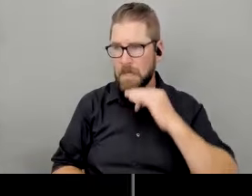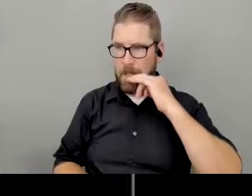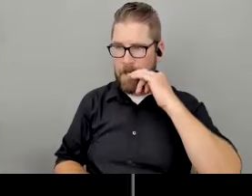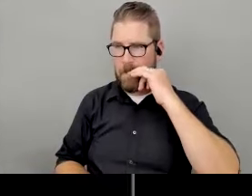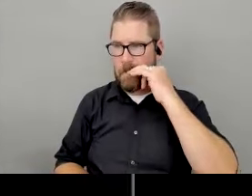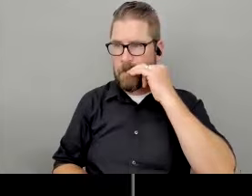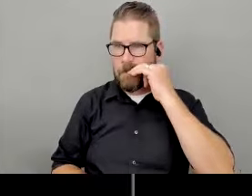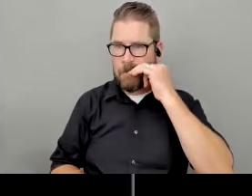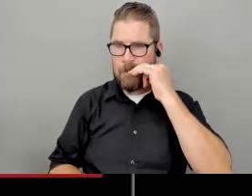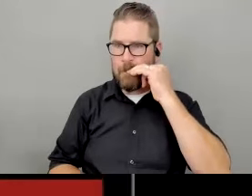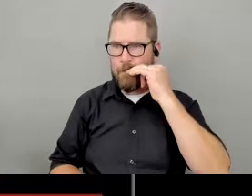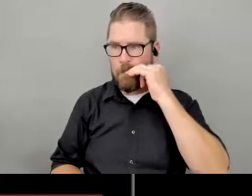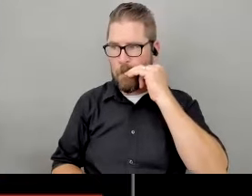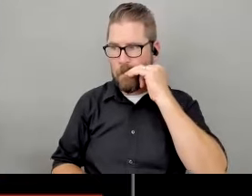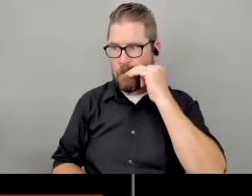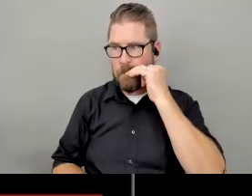Oh,